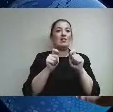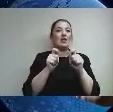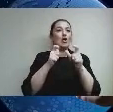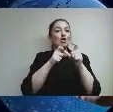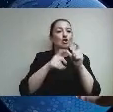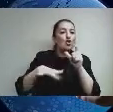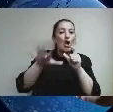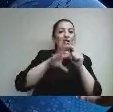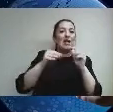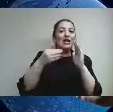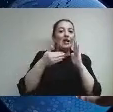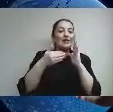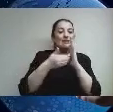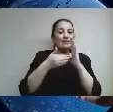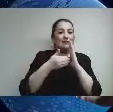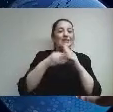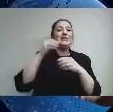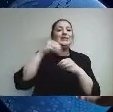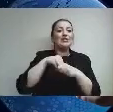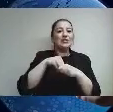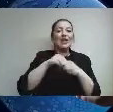what could be better